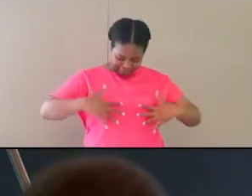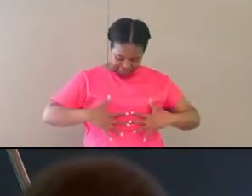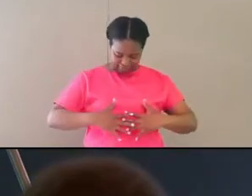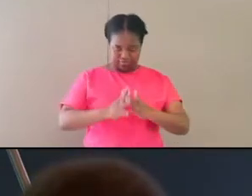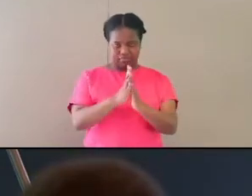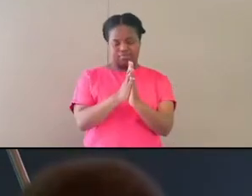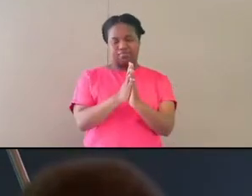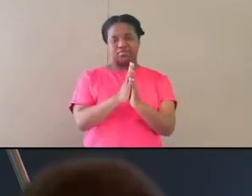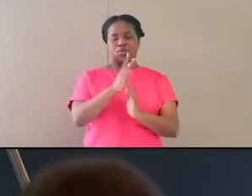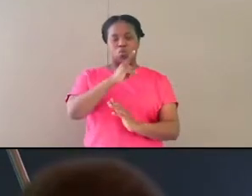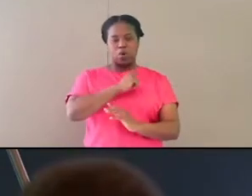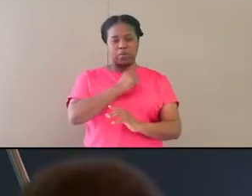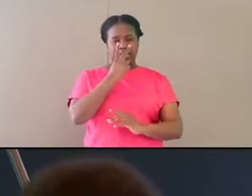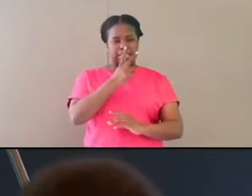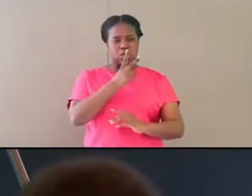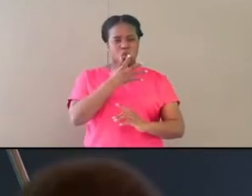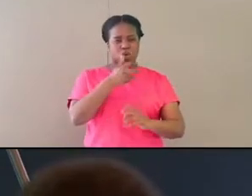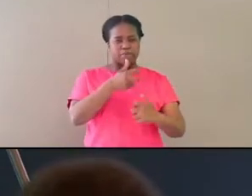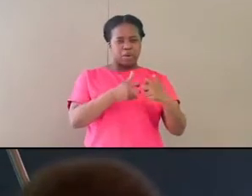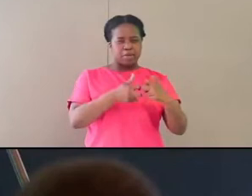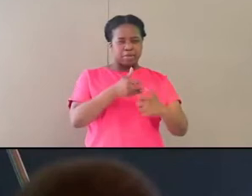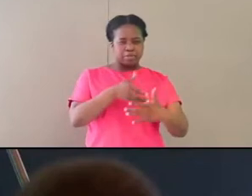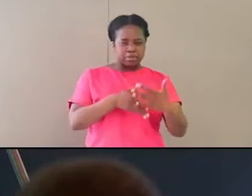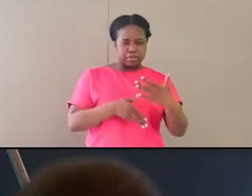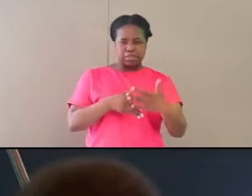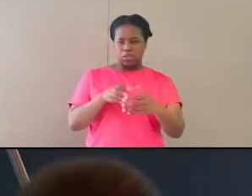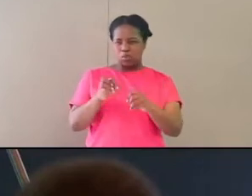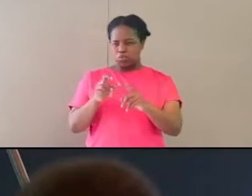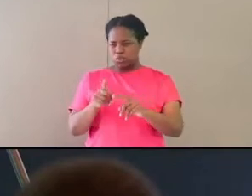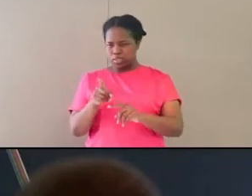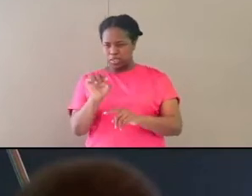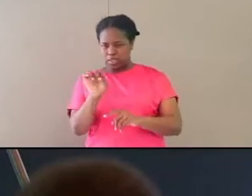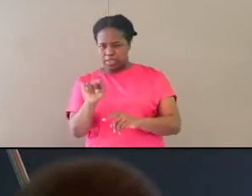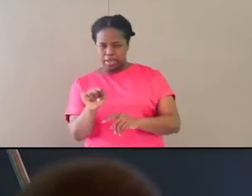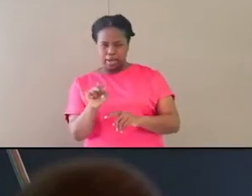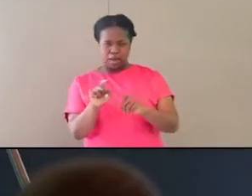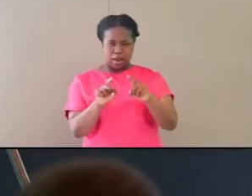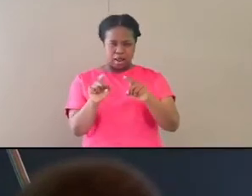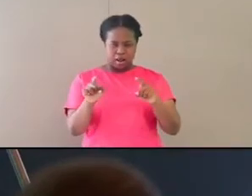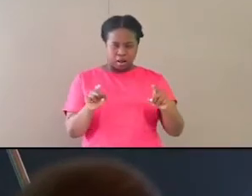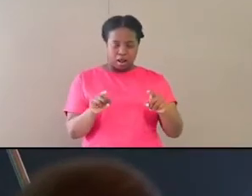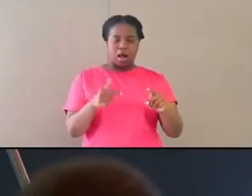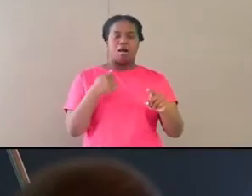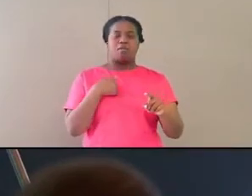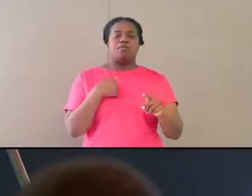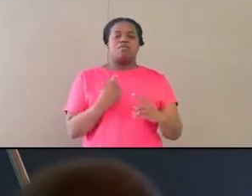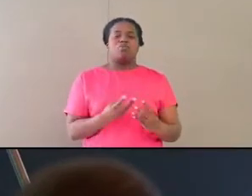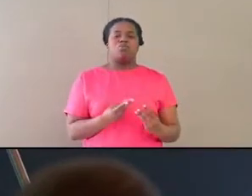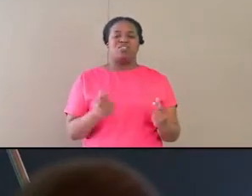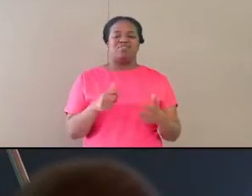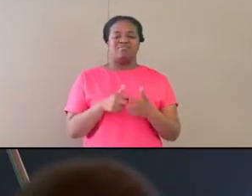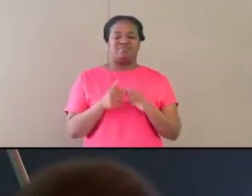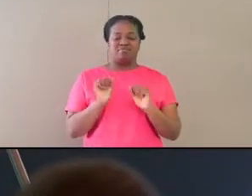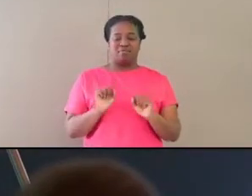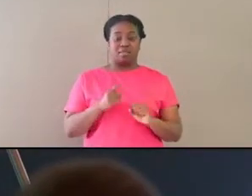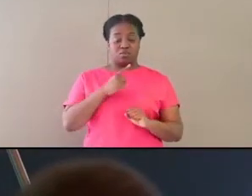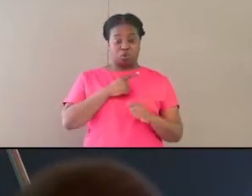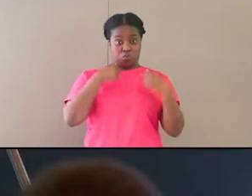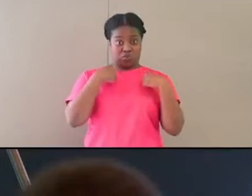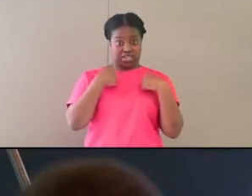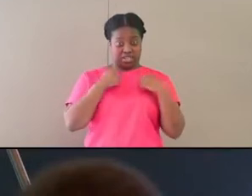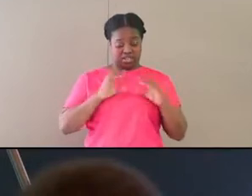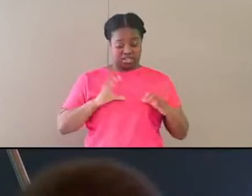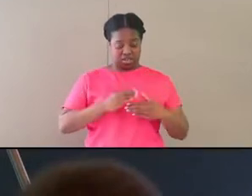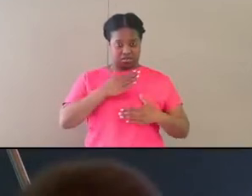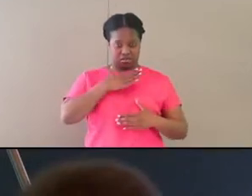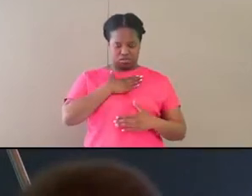identify barriers challenges opportunities and act on them that's why as UNICEF we're so pleased to